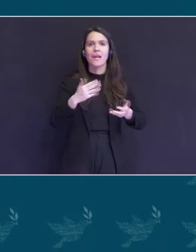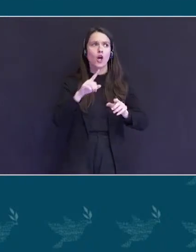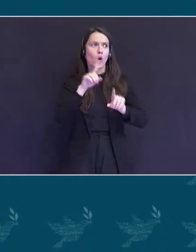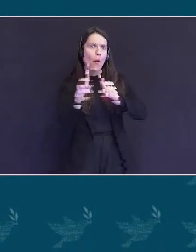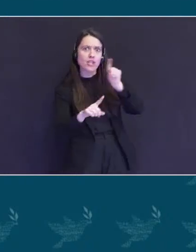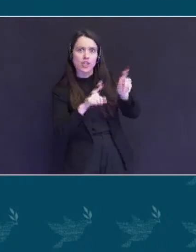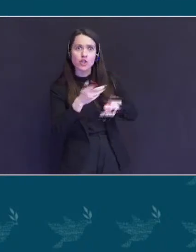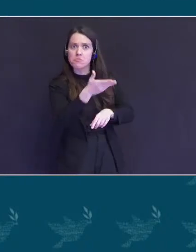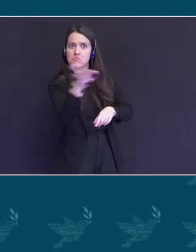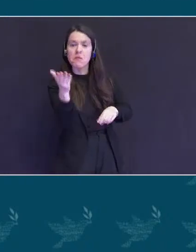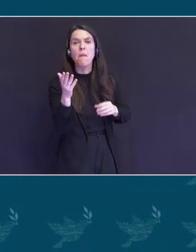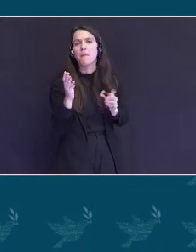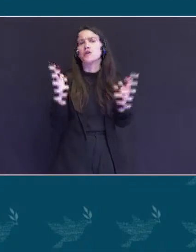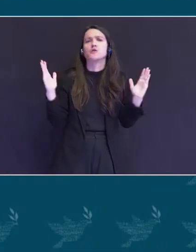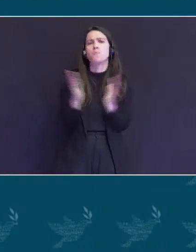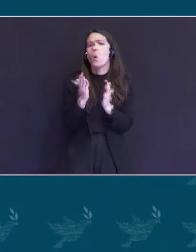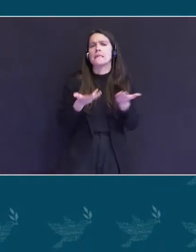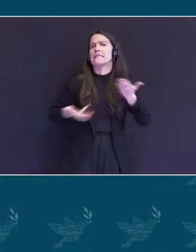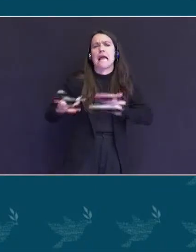probably some small discussion.